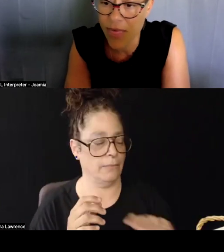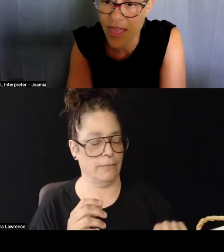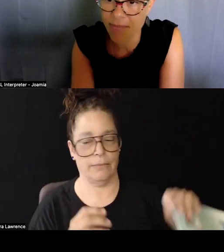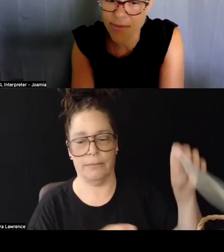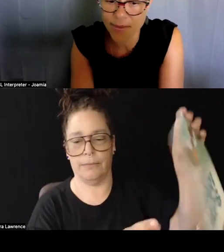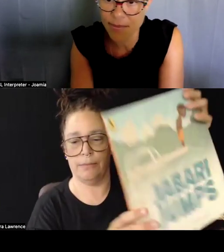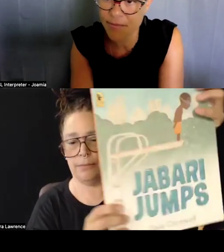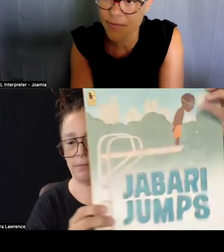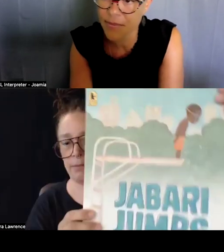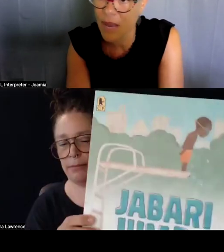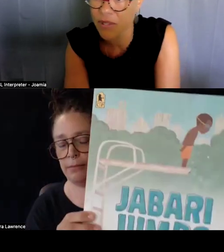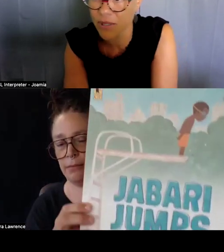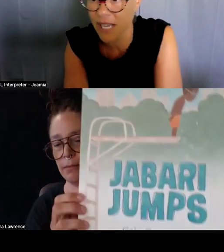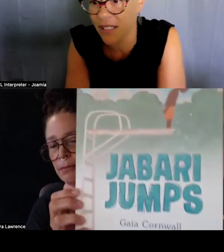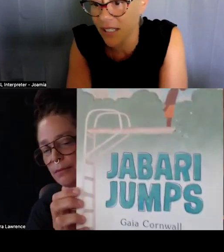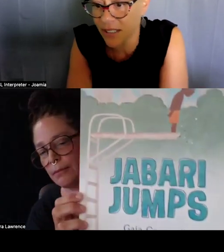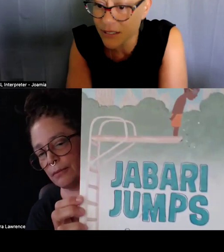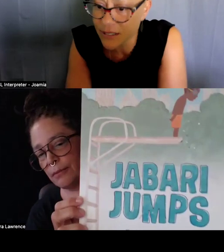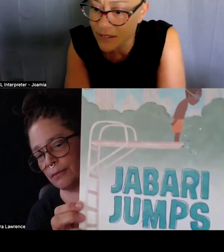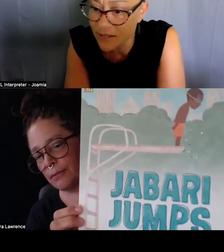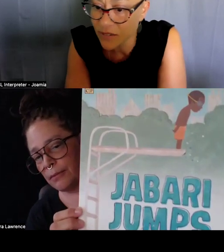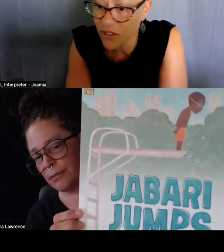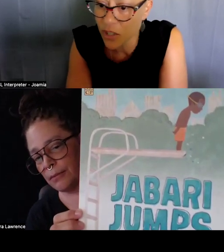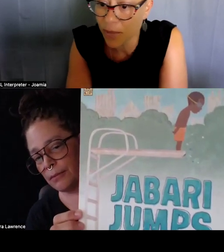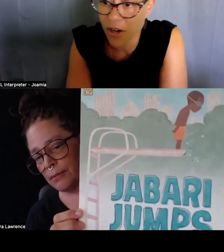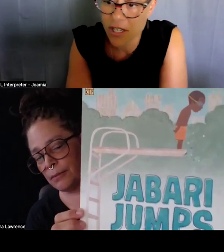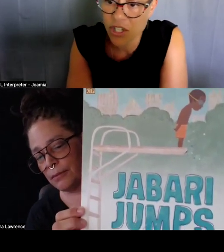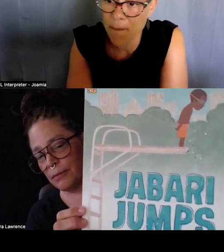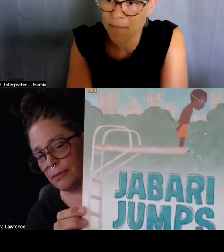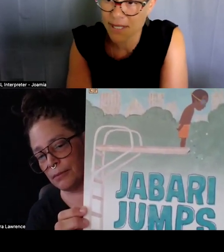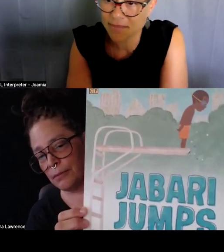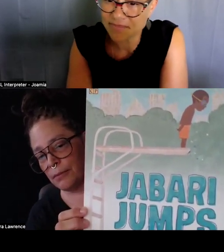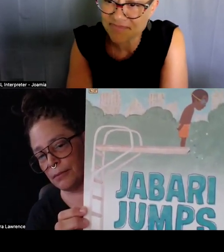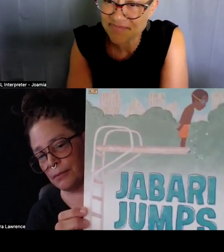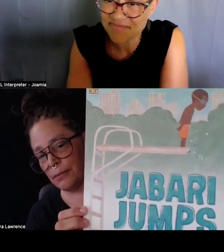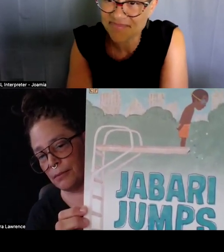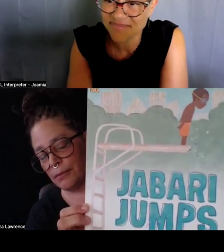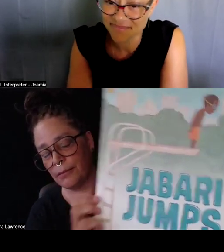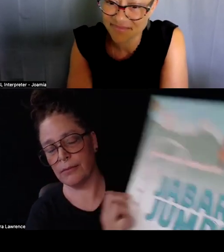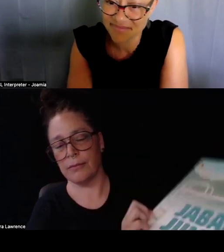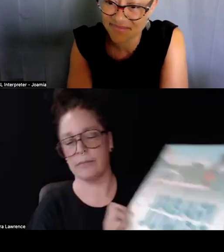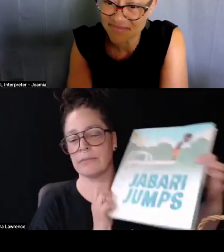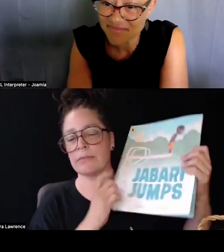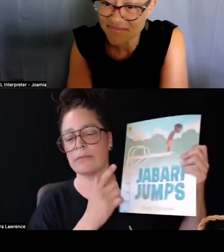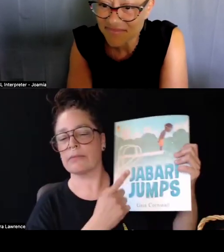a theme that was related. Jabari jumps.